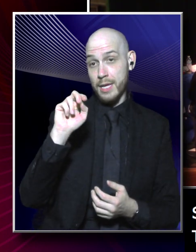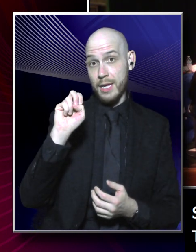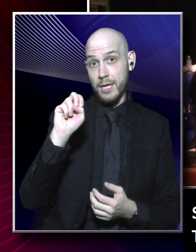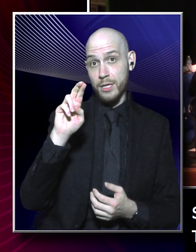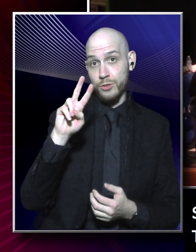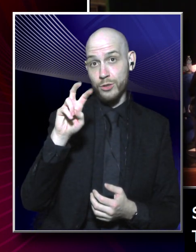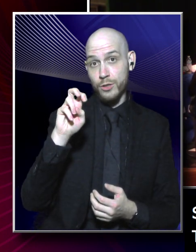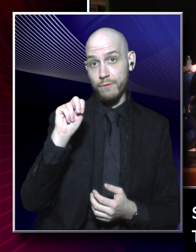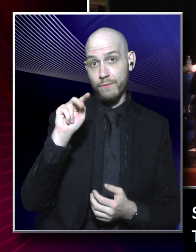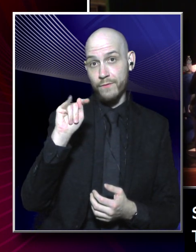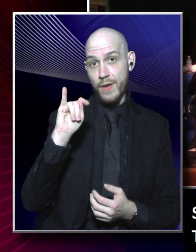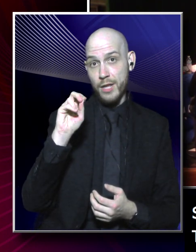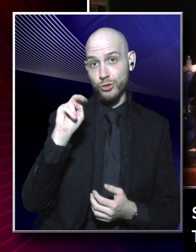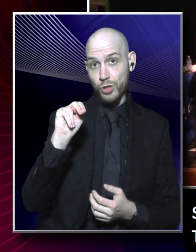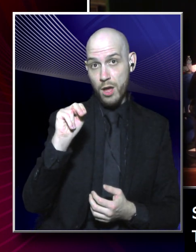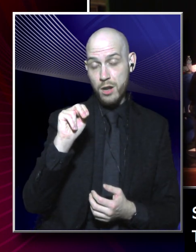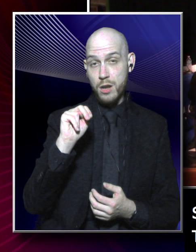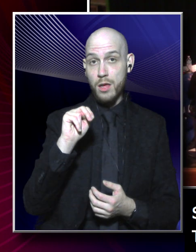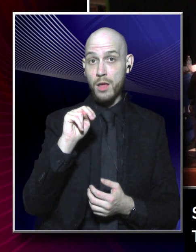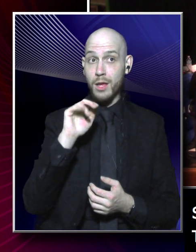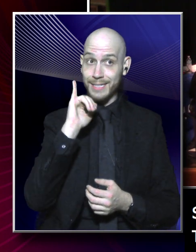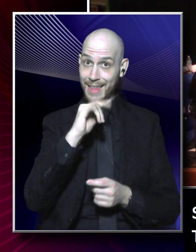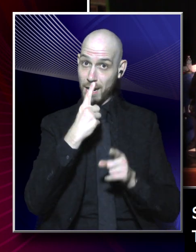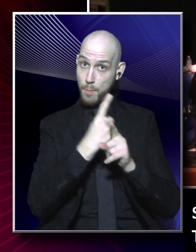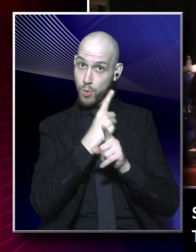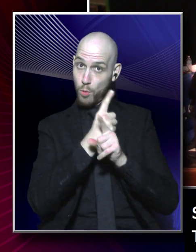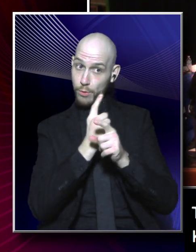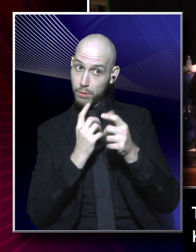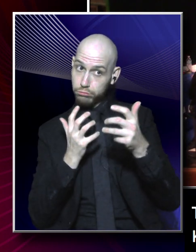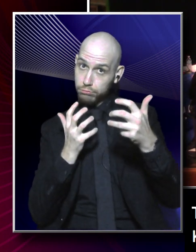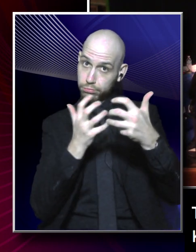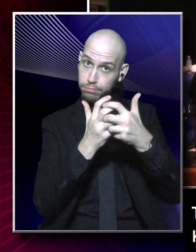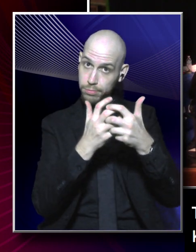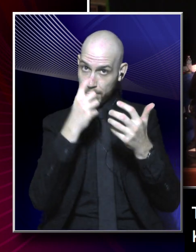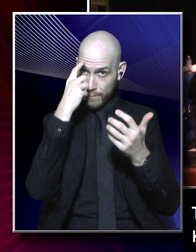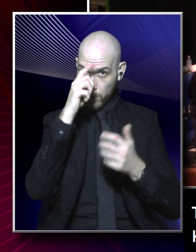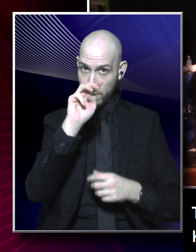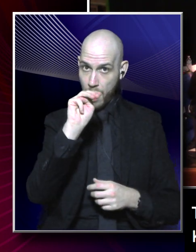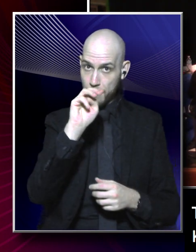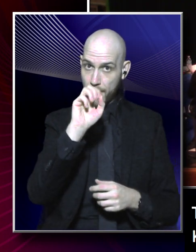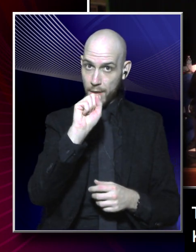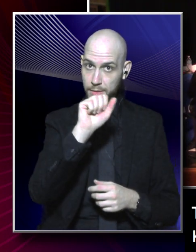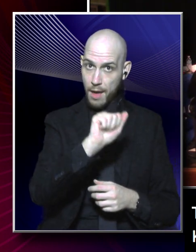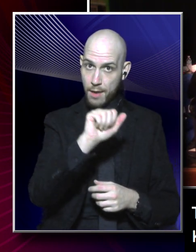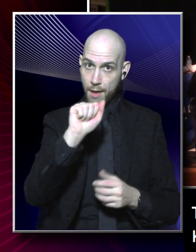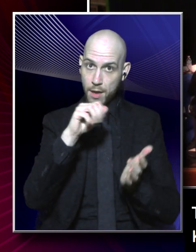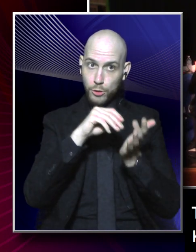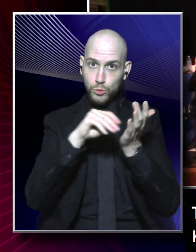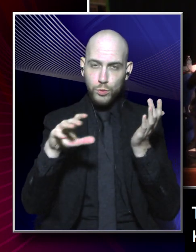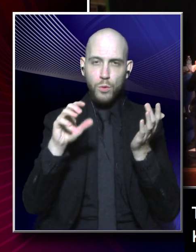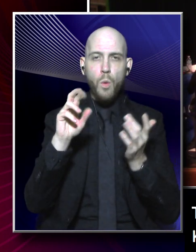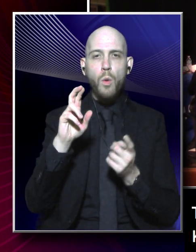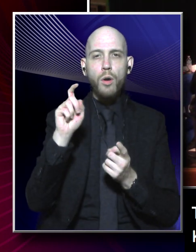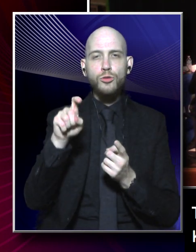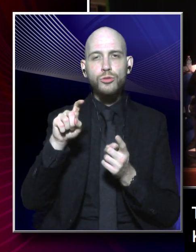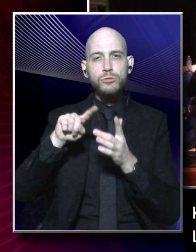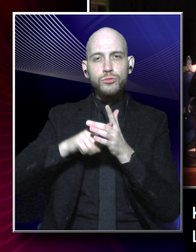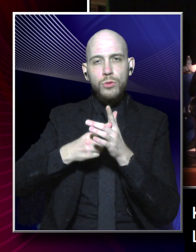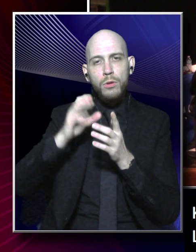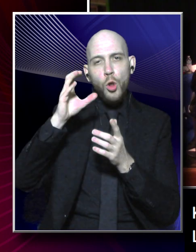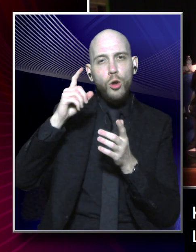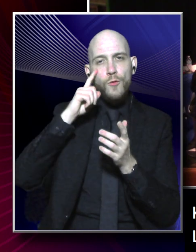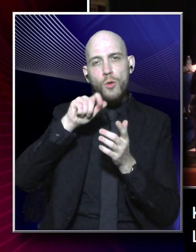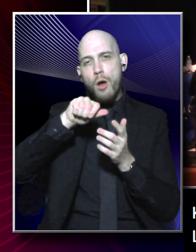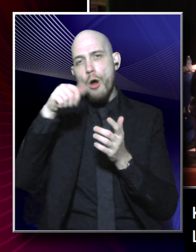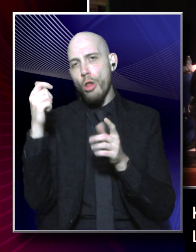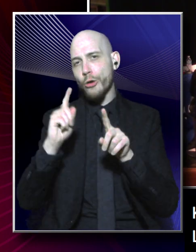for those kids that are taking the MSAA, or if we need to continue to look for other interventions for those kids specifically. And then